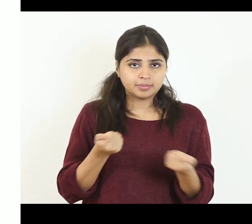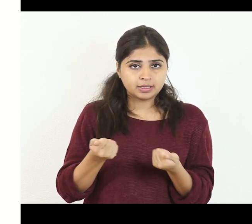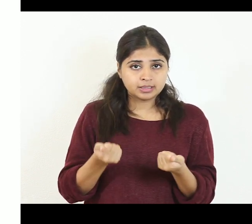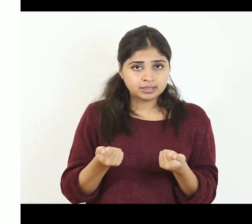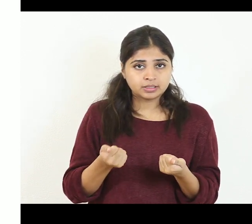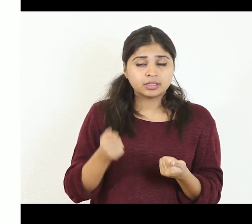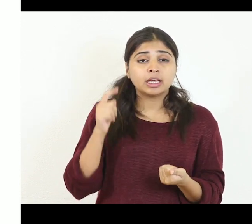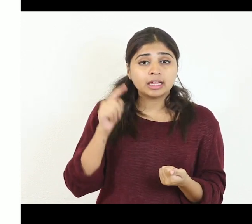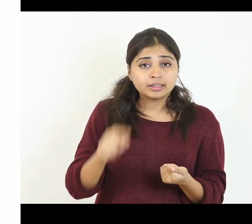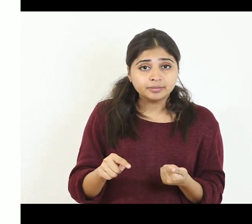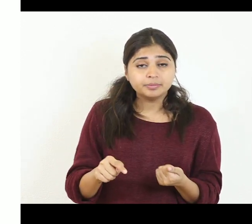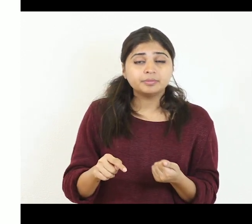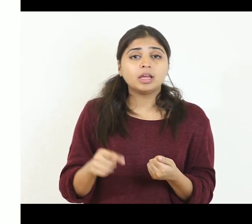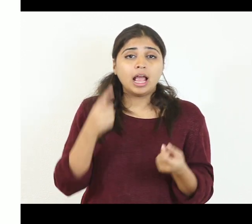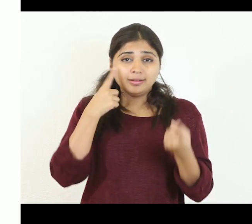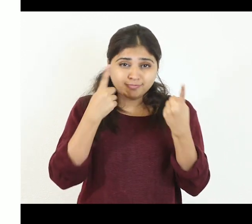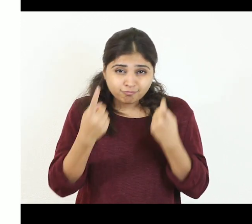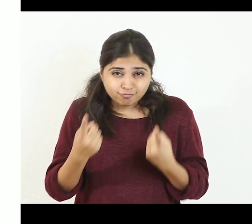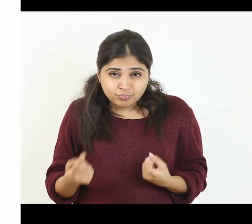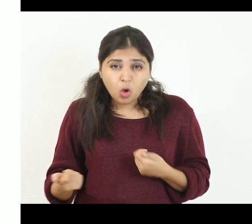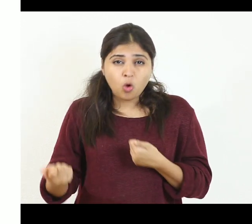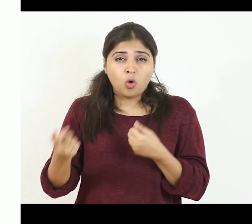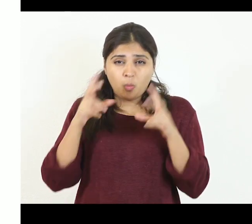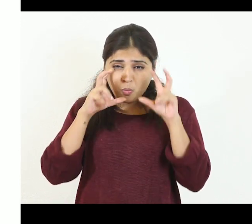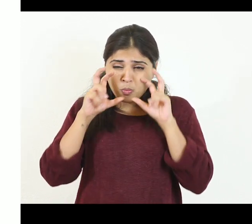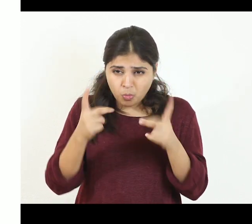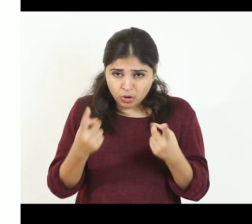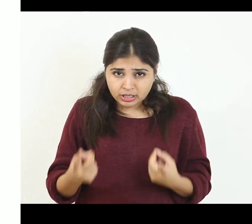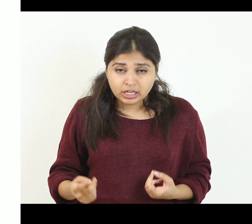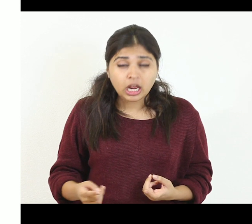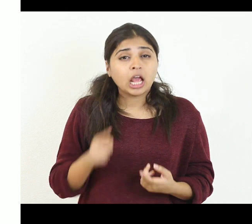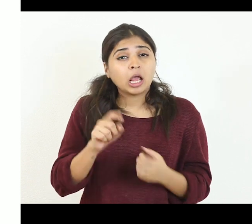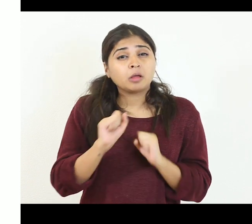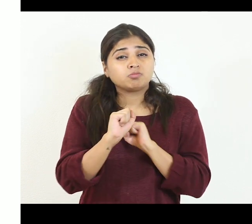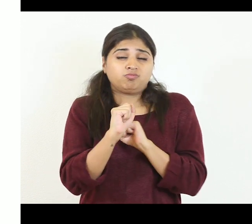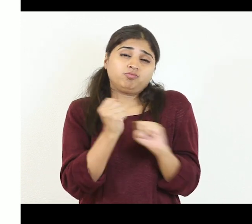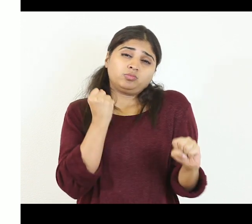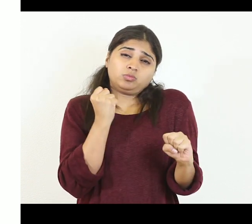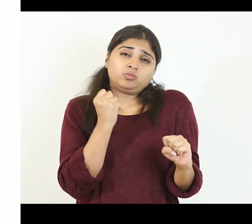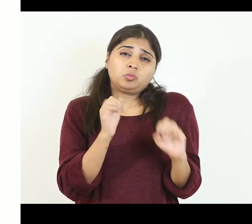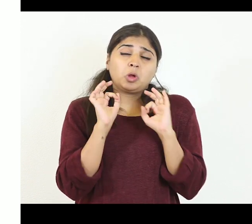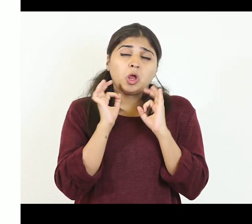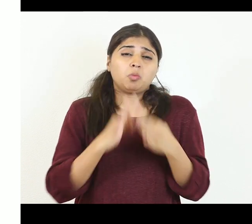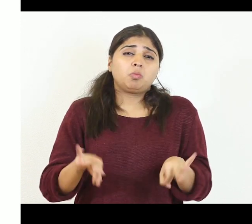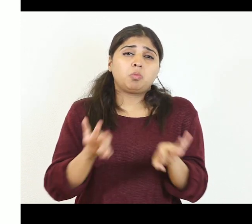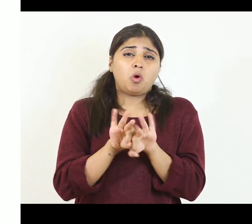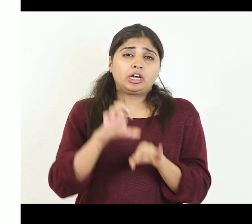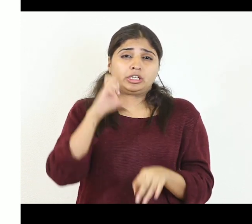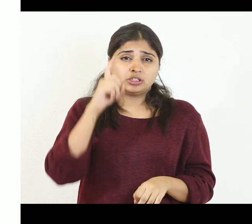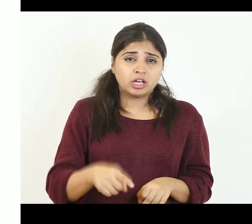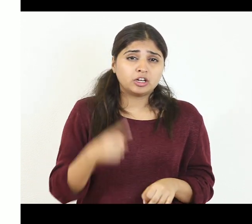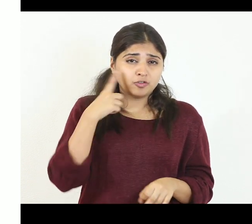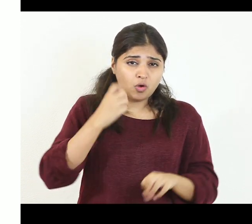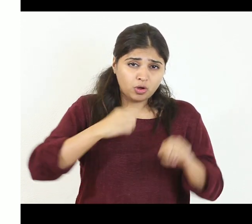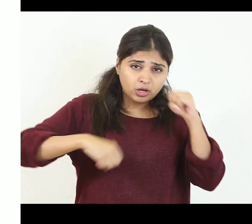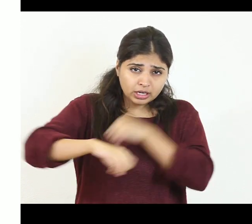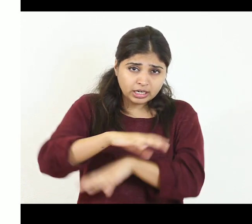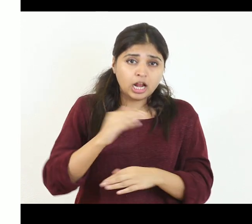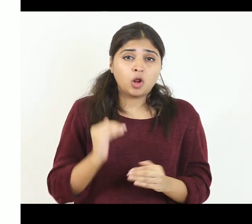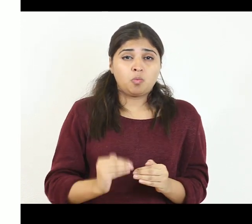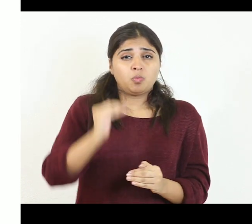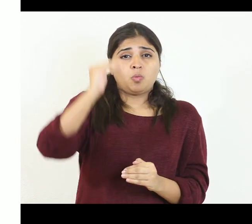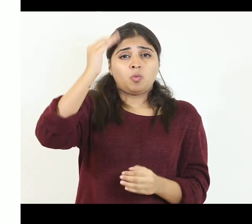Database activity, monitoring, and auditing has become a critical challenge for organizations due to